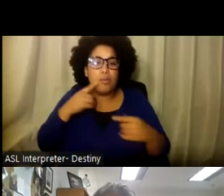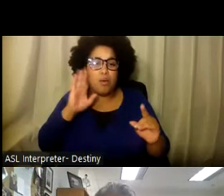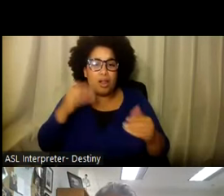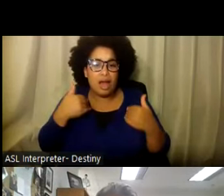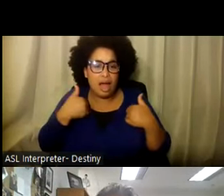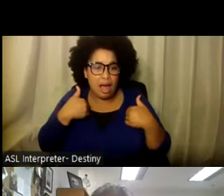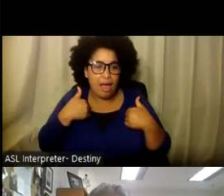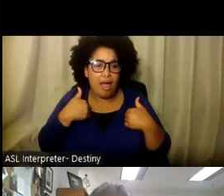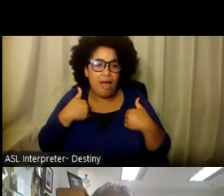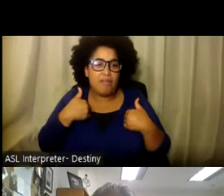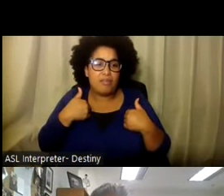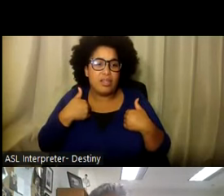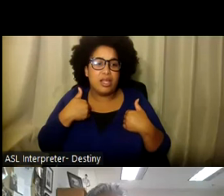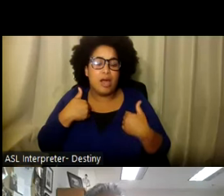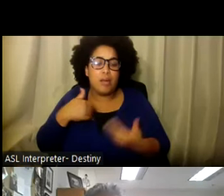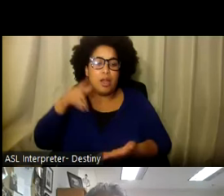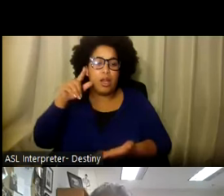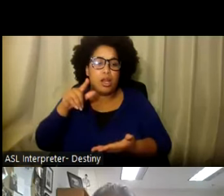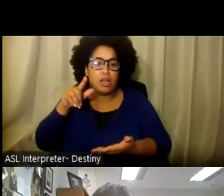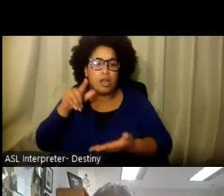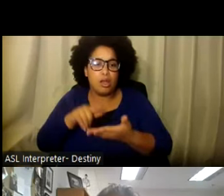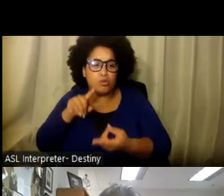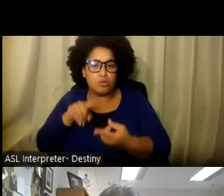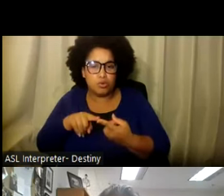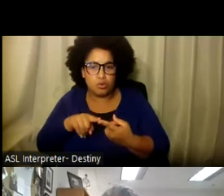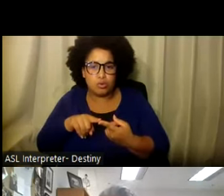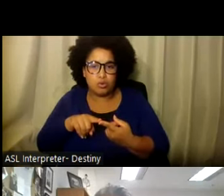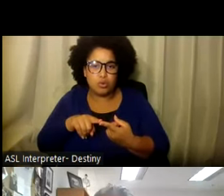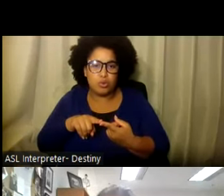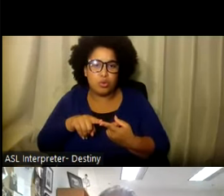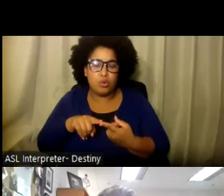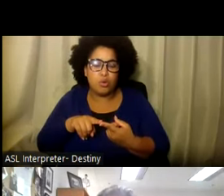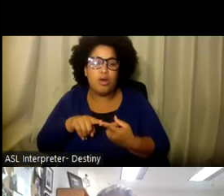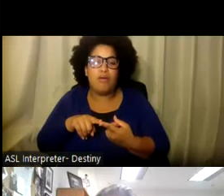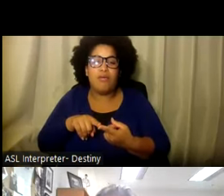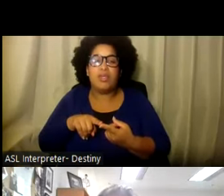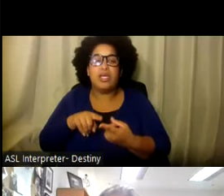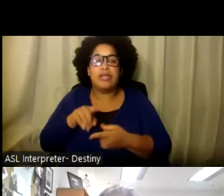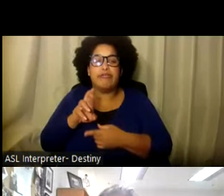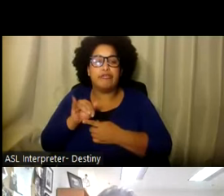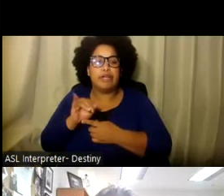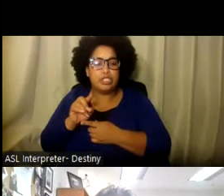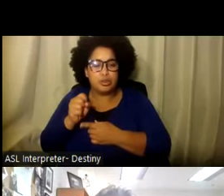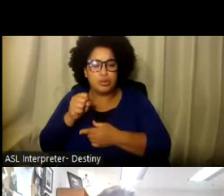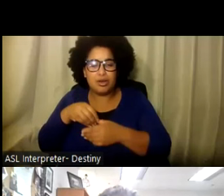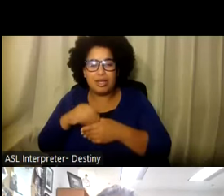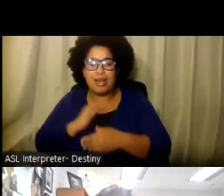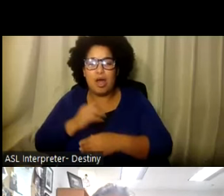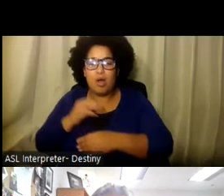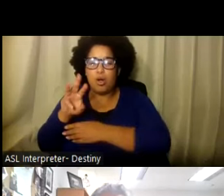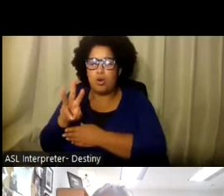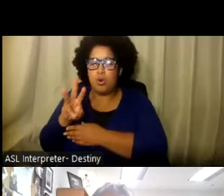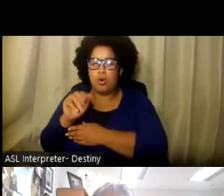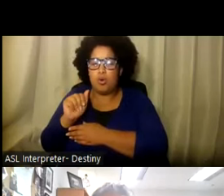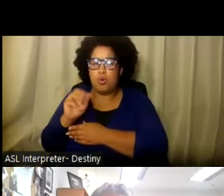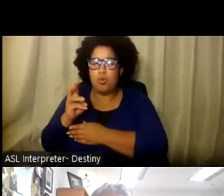caseloads down to the ratios that are in our waiver, and we're excited to see that. And again, it has to